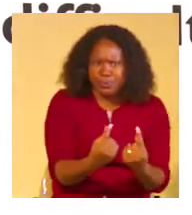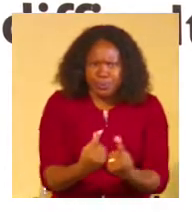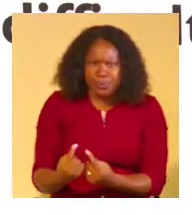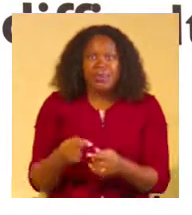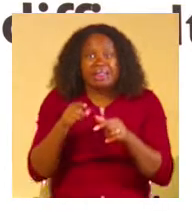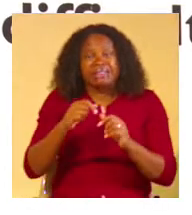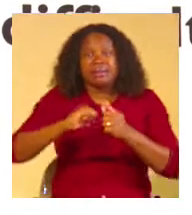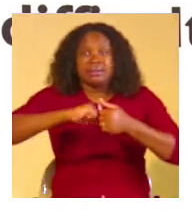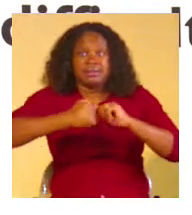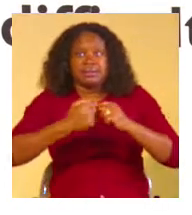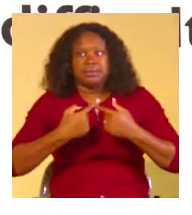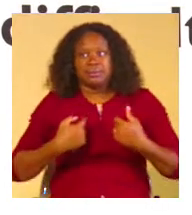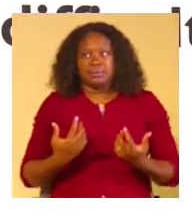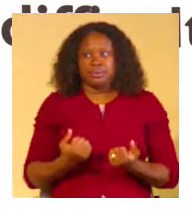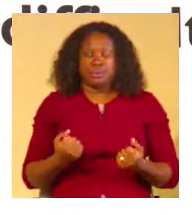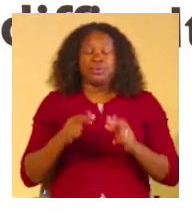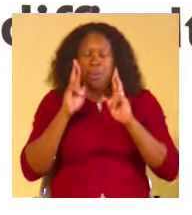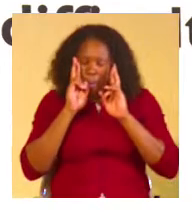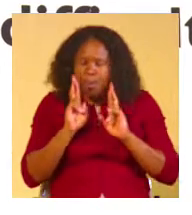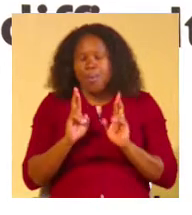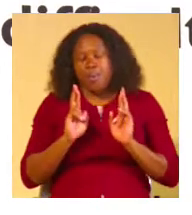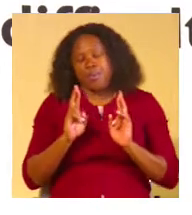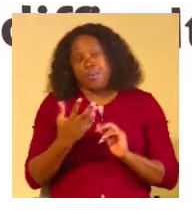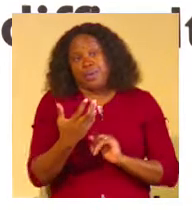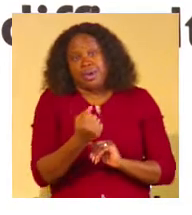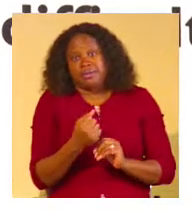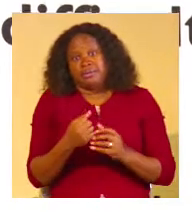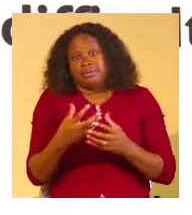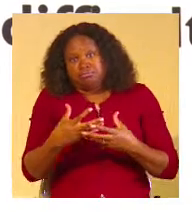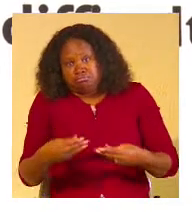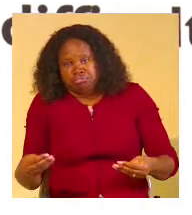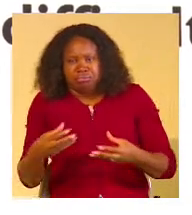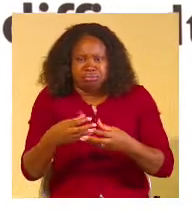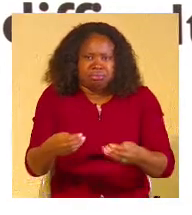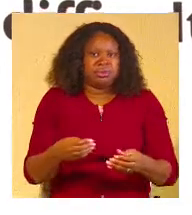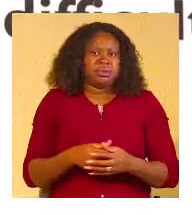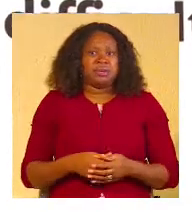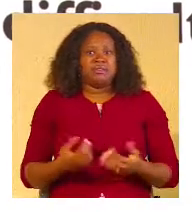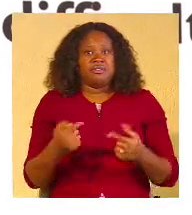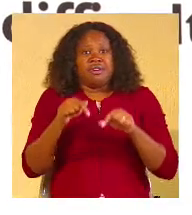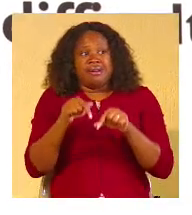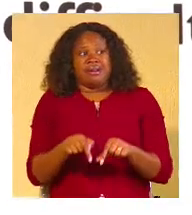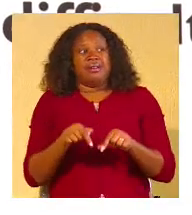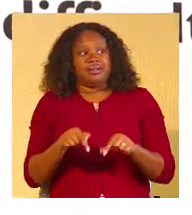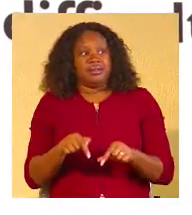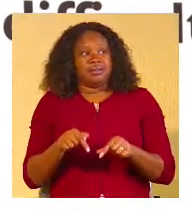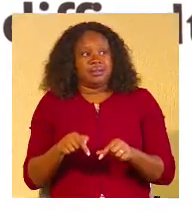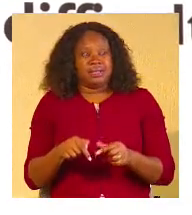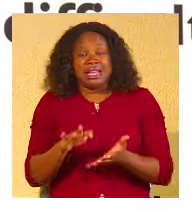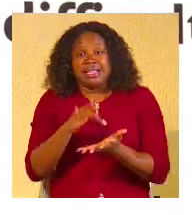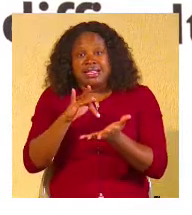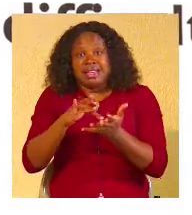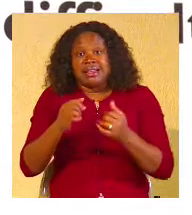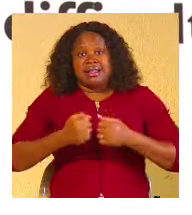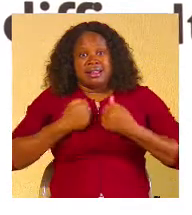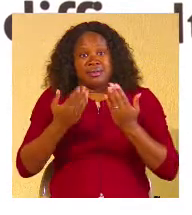battling with, and hopefully we will be able to come up with some solutions. But in the meantime, for now, our centers are